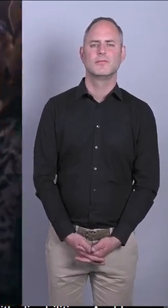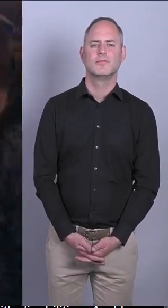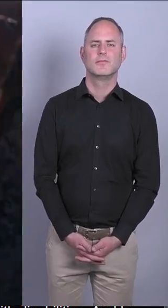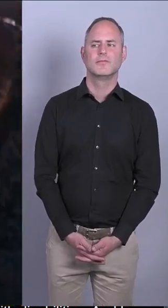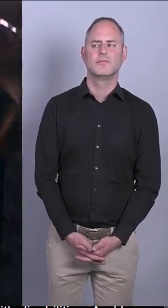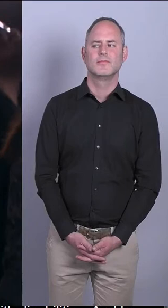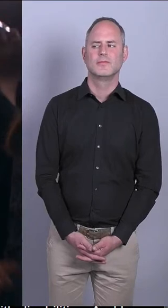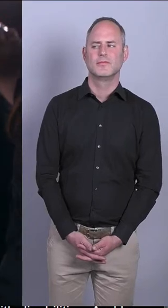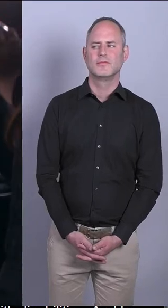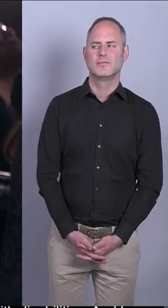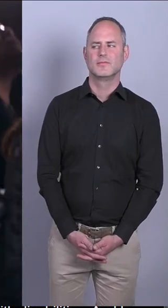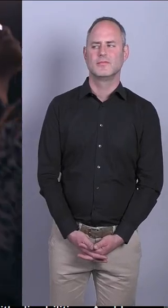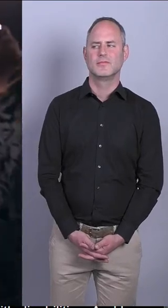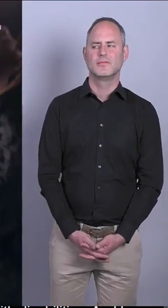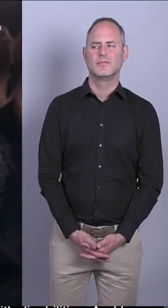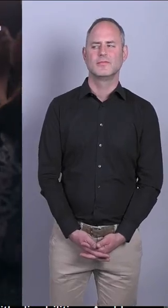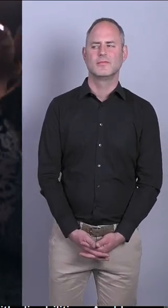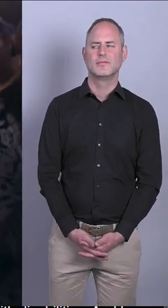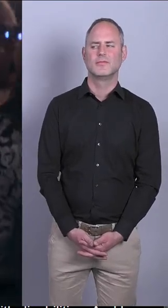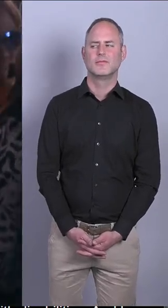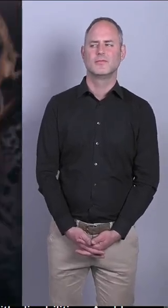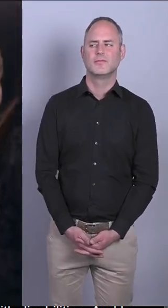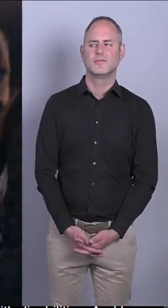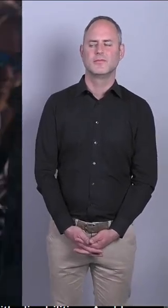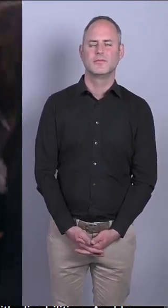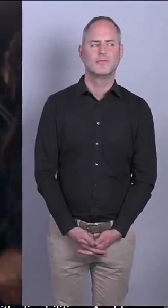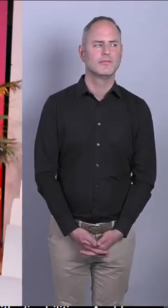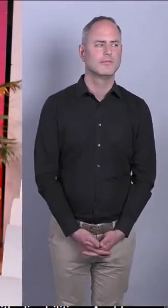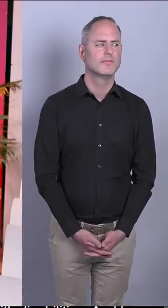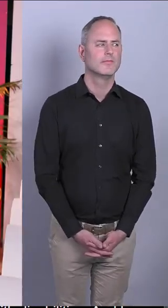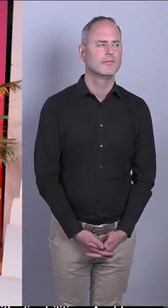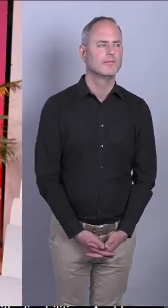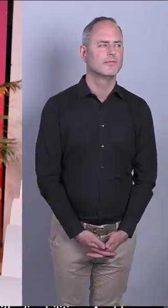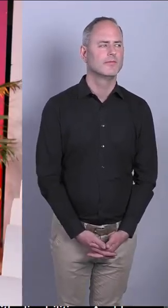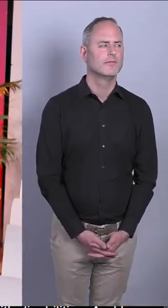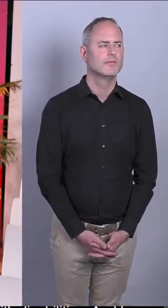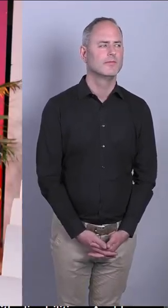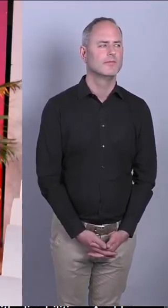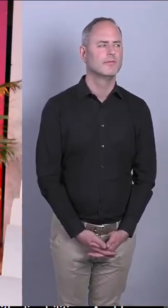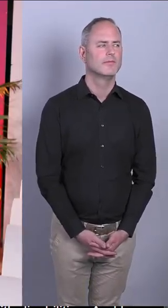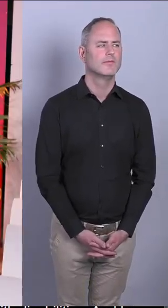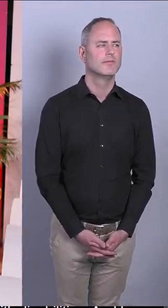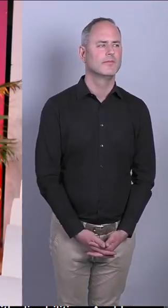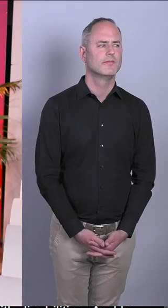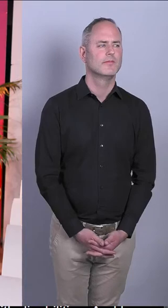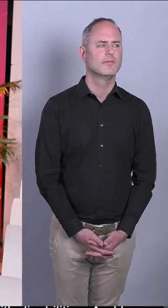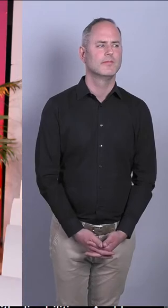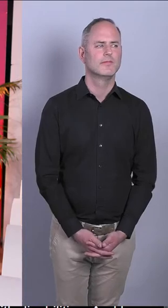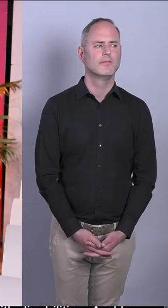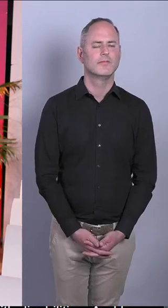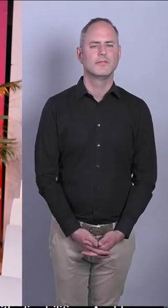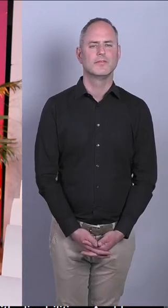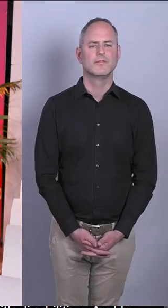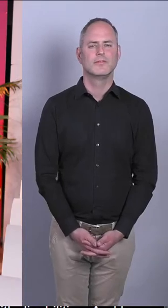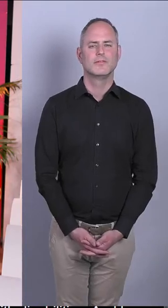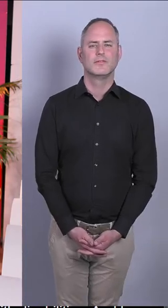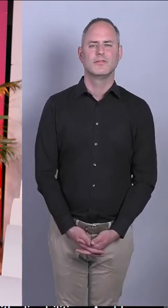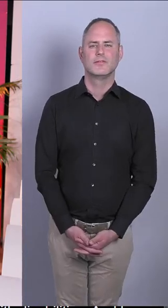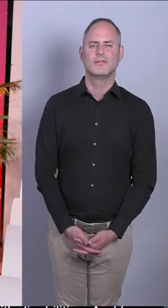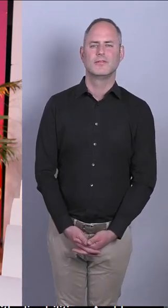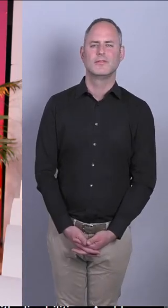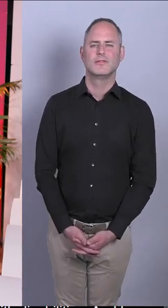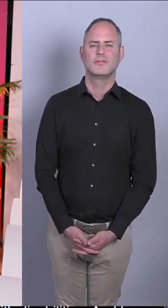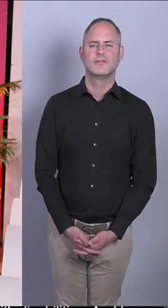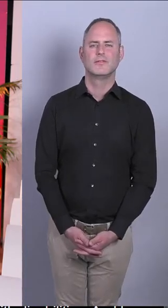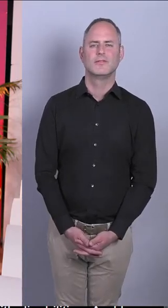Spaß. Gemeinsam schaffen wir das. Der Kurs ist klar, wir sitzen alle in einem Boot. Keiner bleibt draußen in seiner Not.